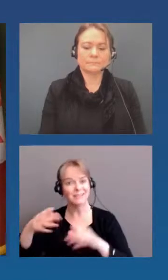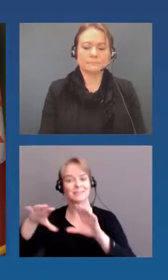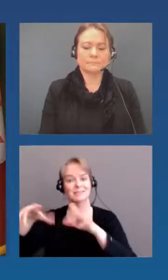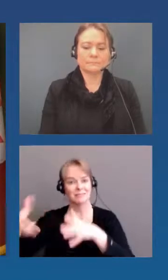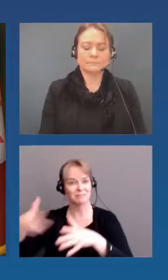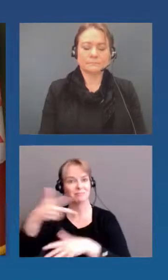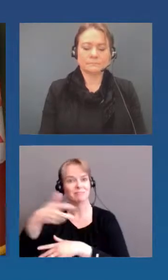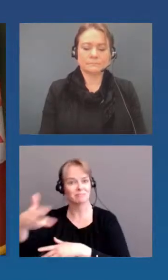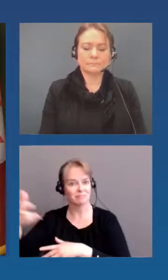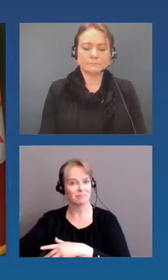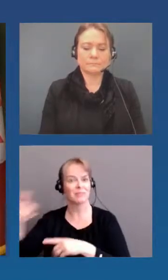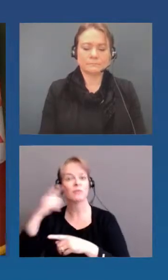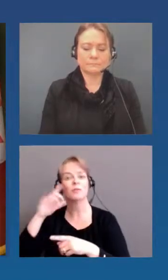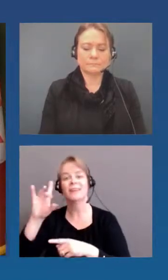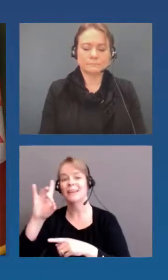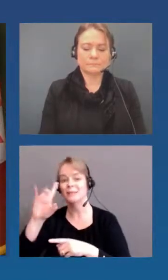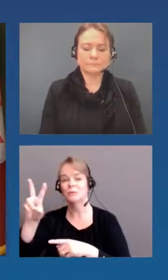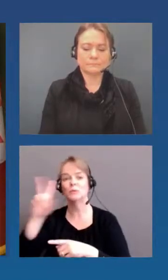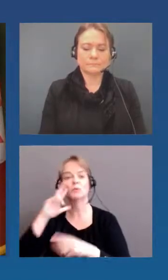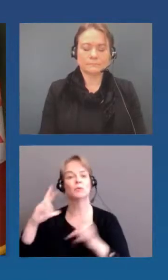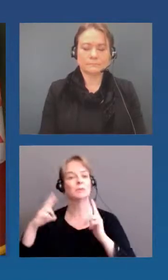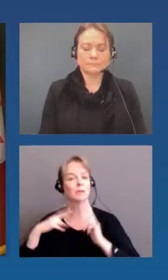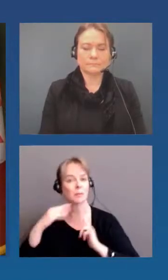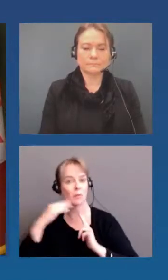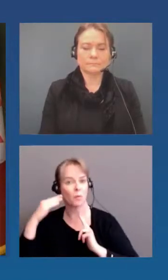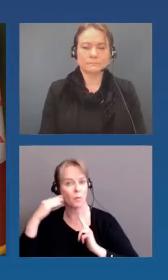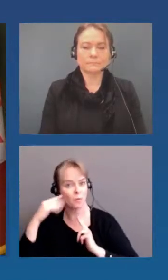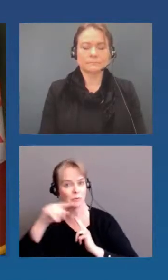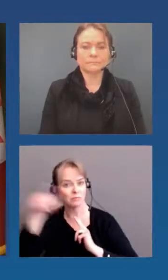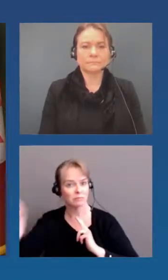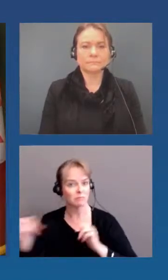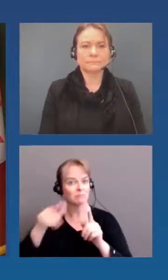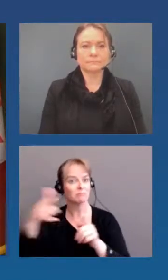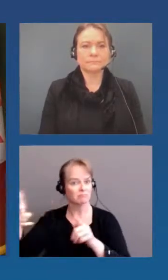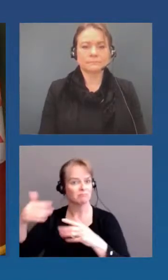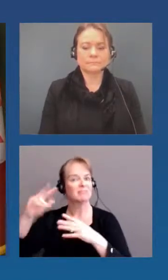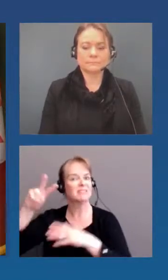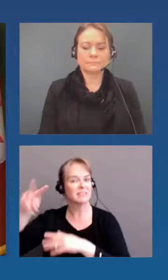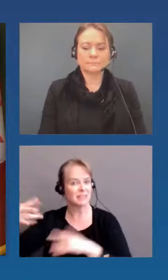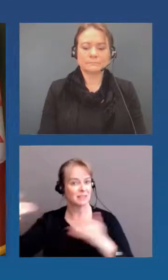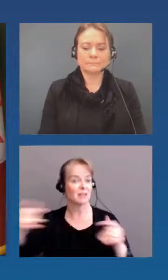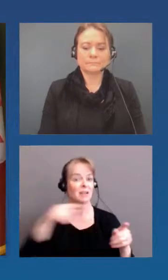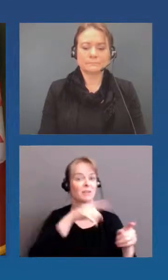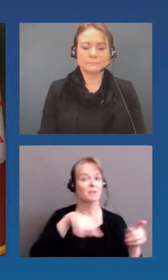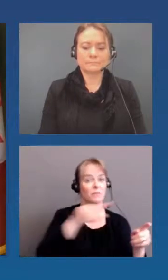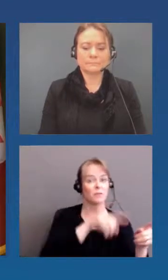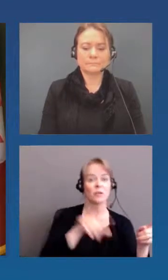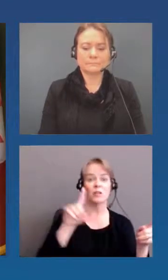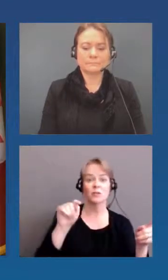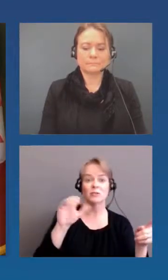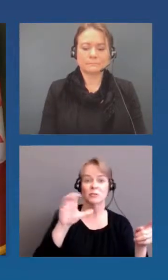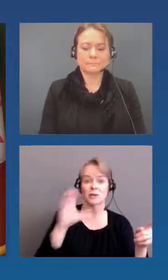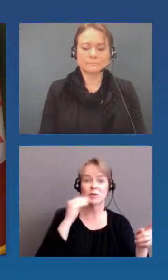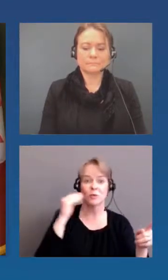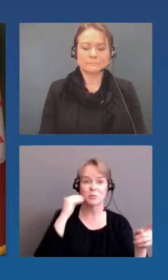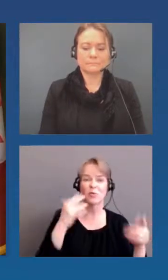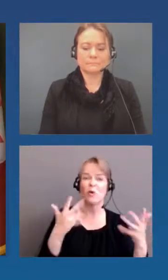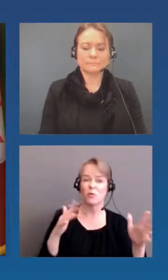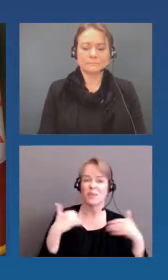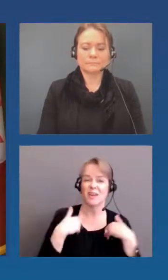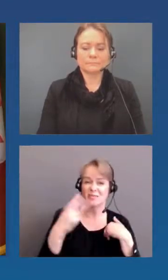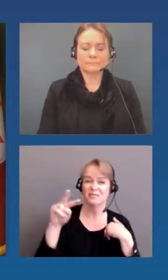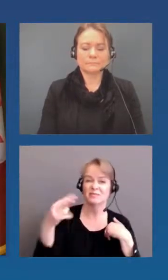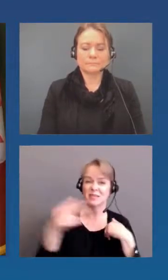designated retirement homes. These highest risk residents were vaccinated on site by medical staff or more often by our